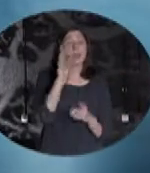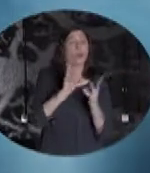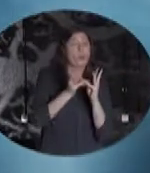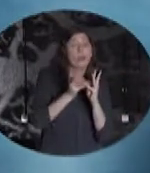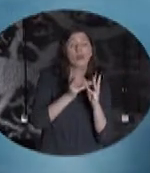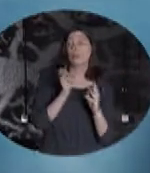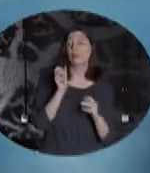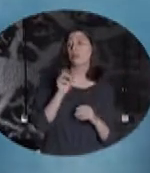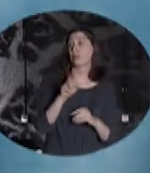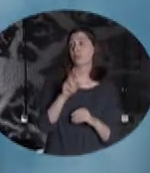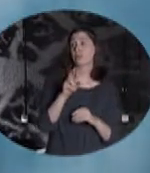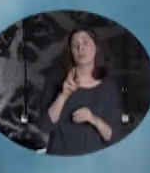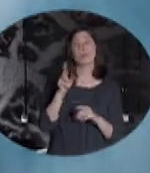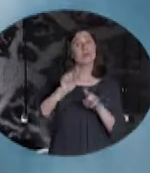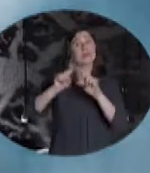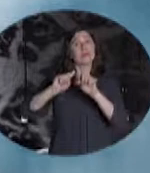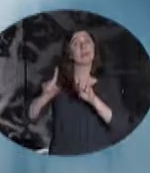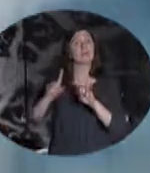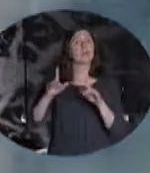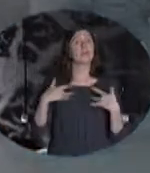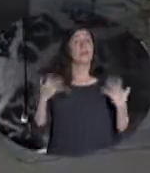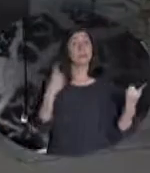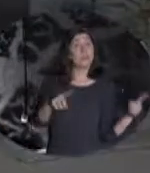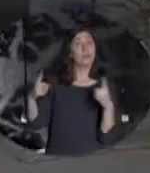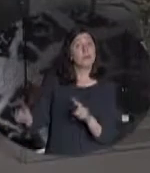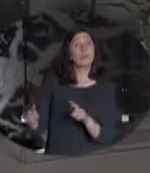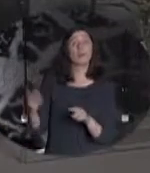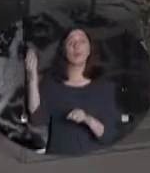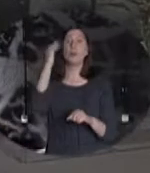it's different types of events going on. So just kind of always